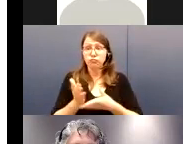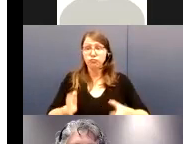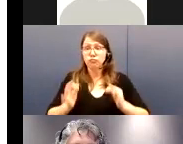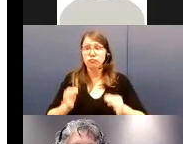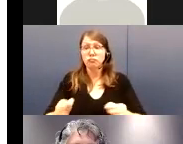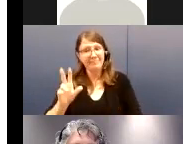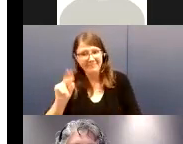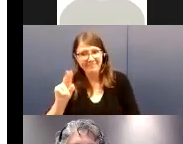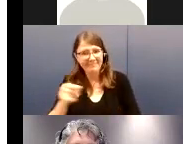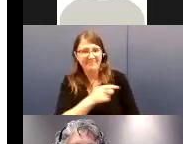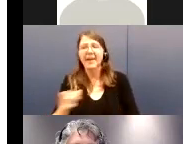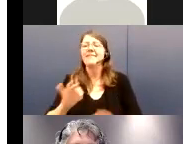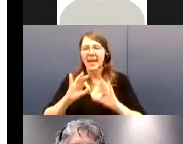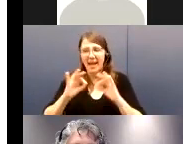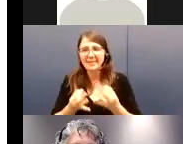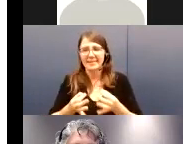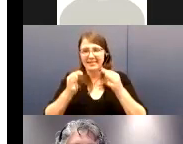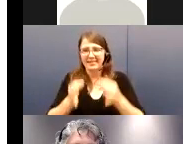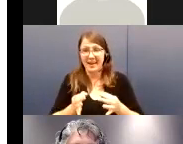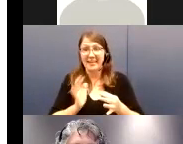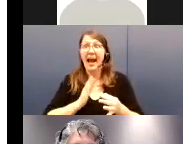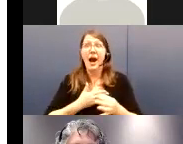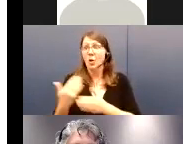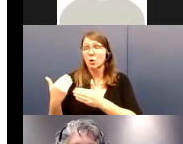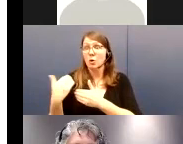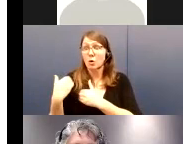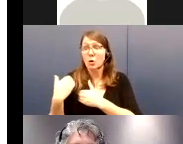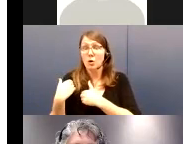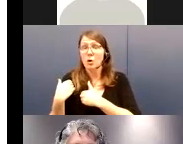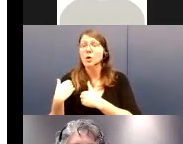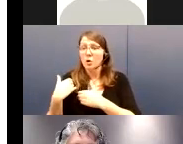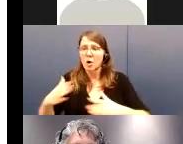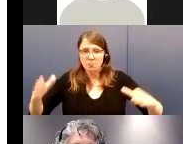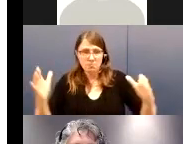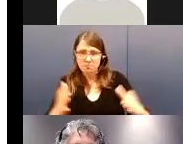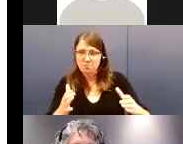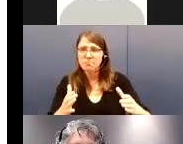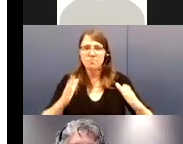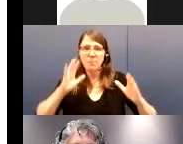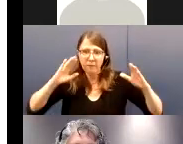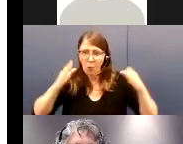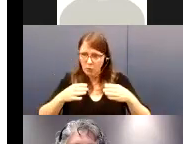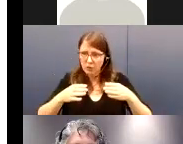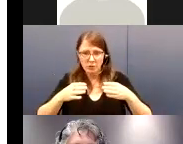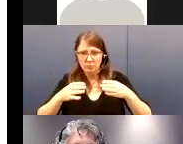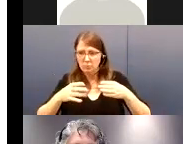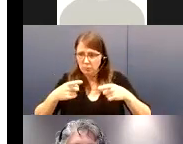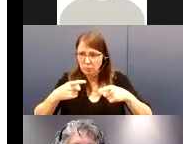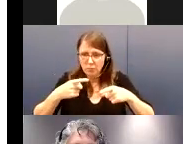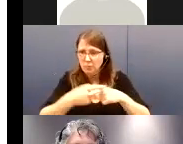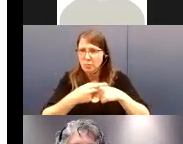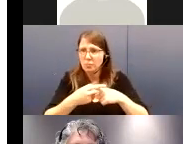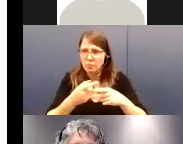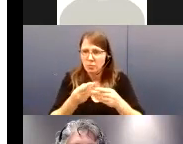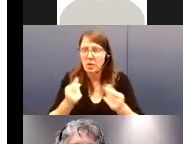decisions, right? Our task is to keep you on task, and not let you kind of take a left turn, as I say, take